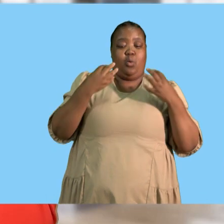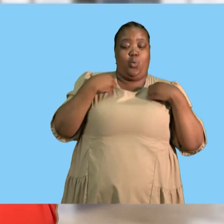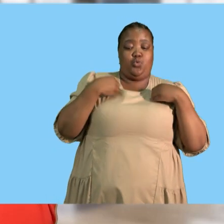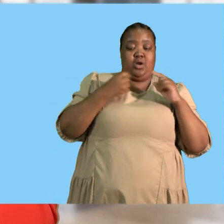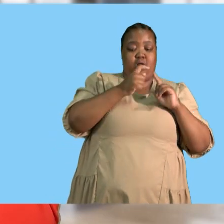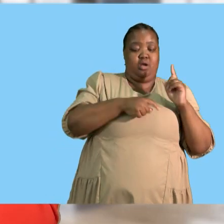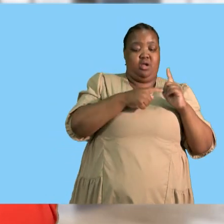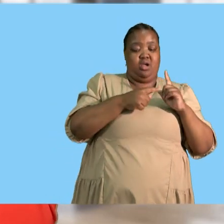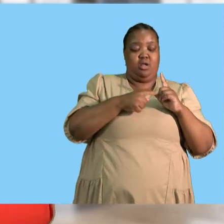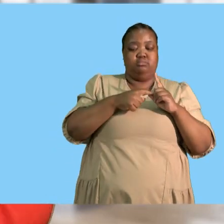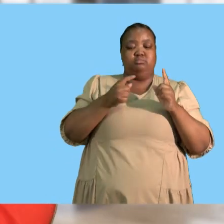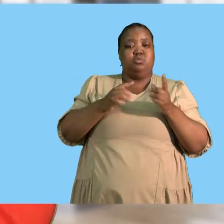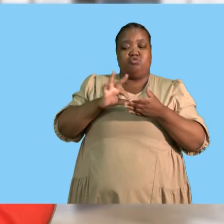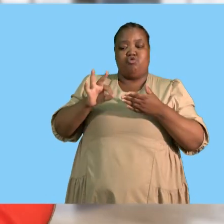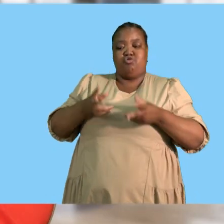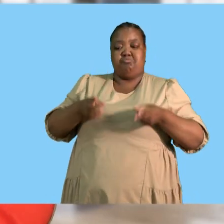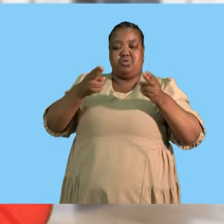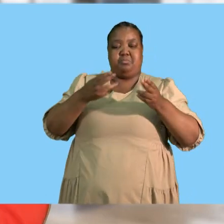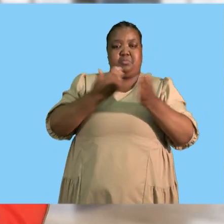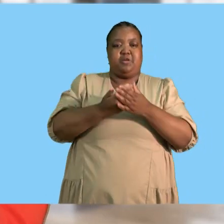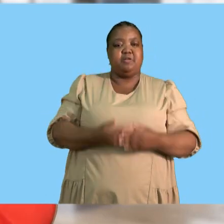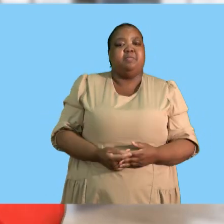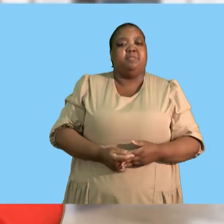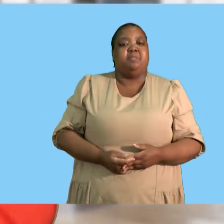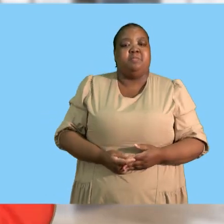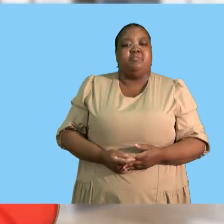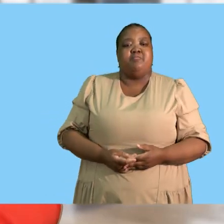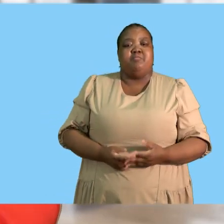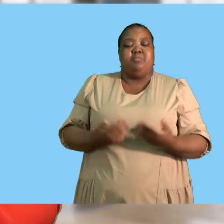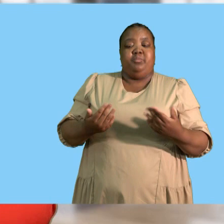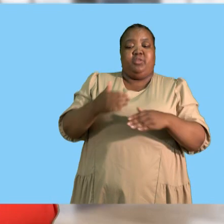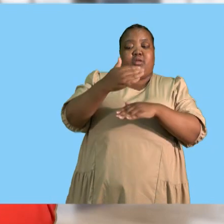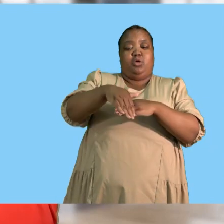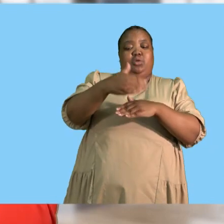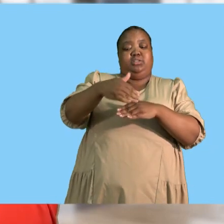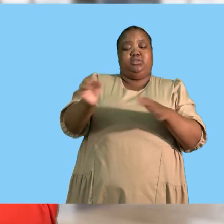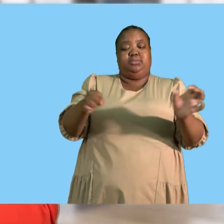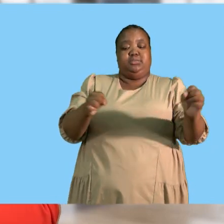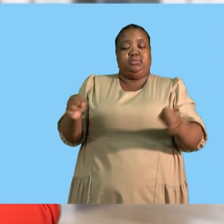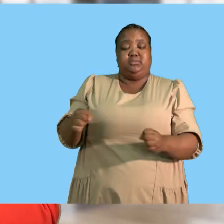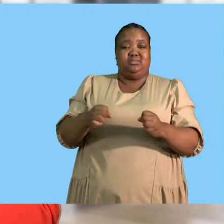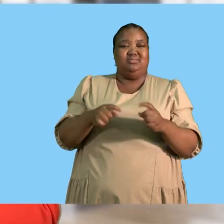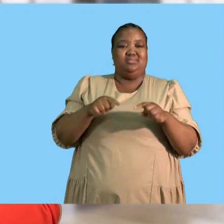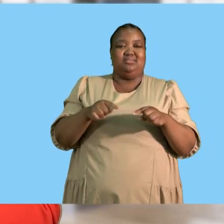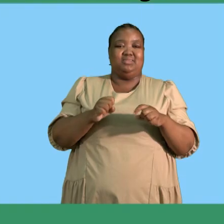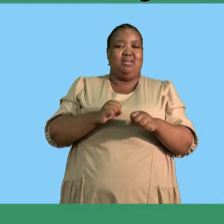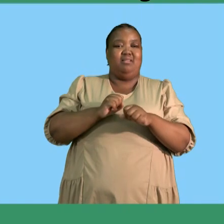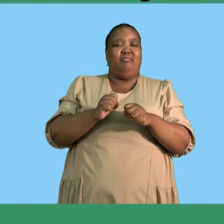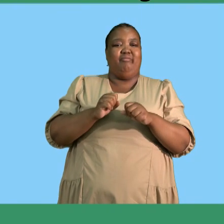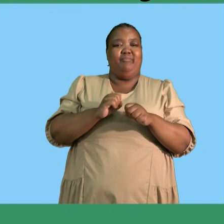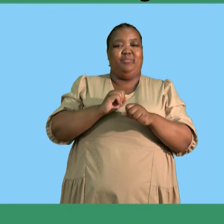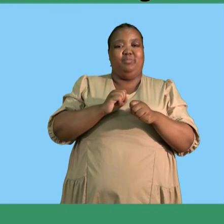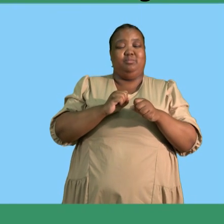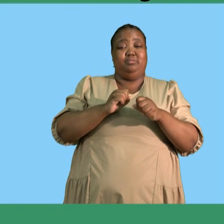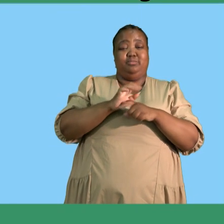can then terminate my contract. Let's then look at outsourcing contractual implications.